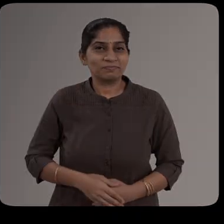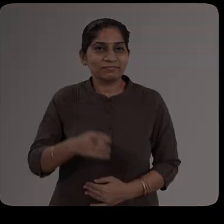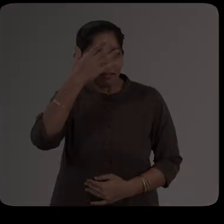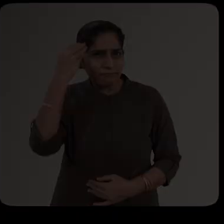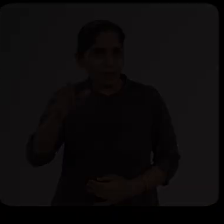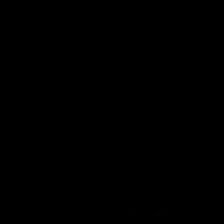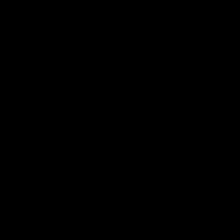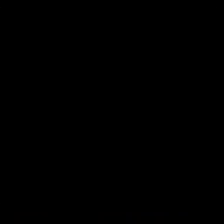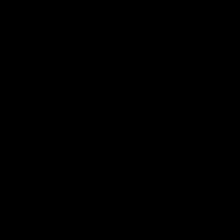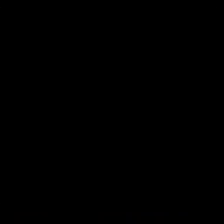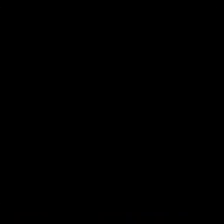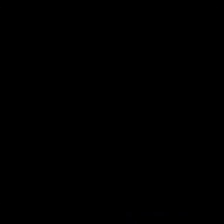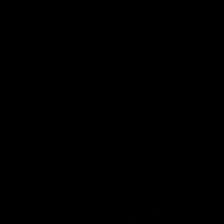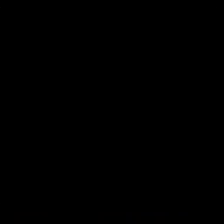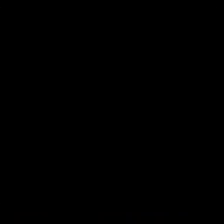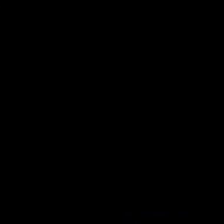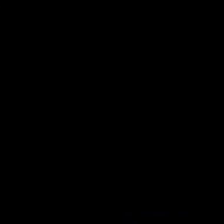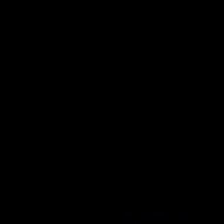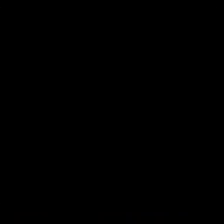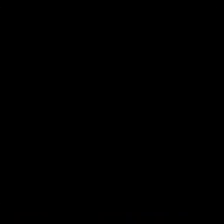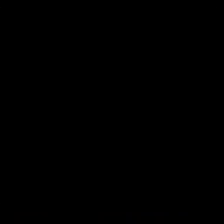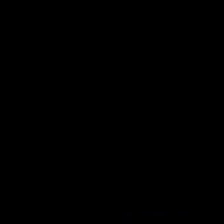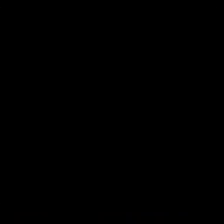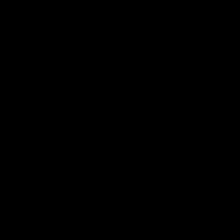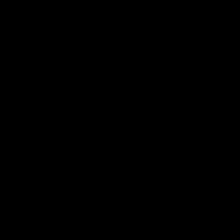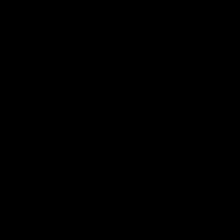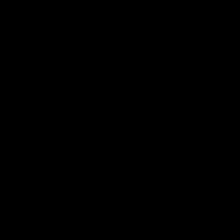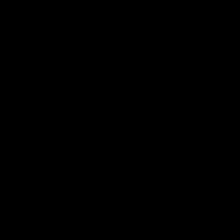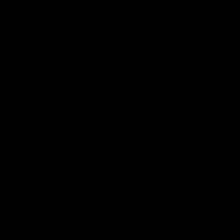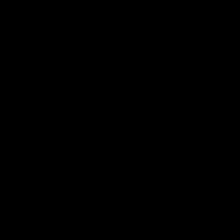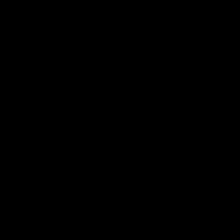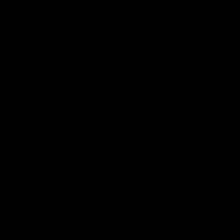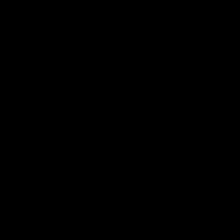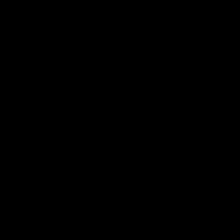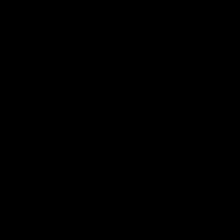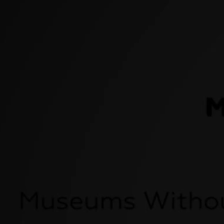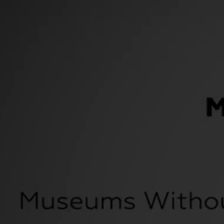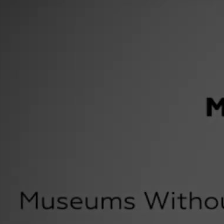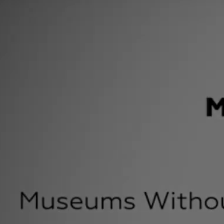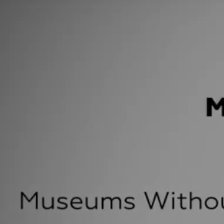episodes, and don't forget to like, share, comment and subscribe.